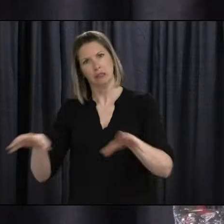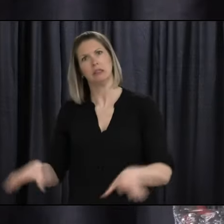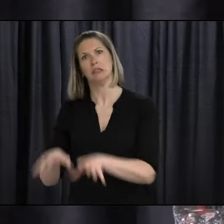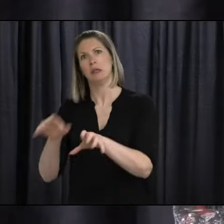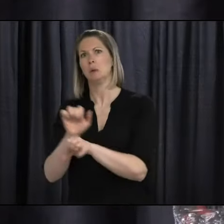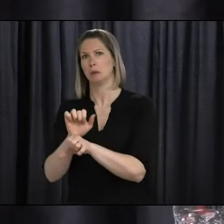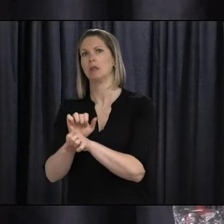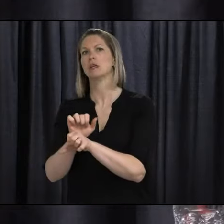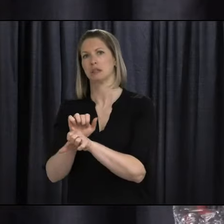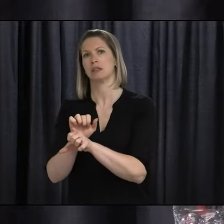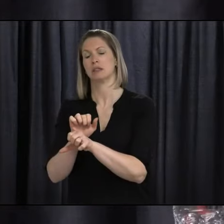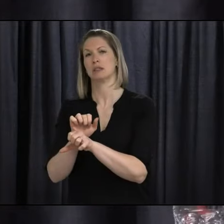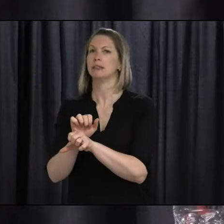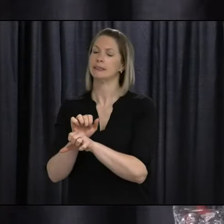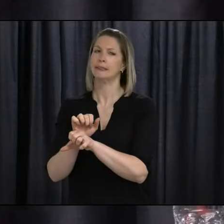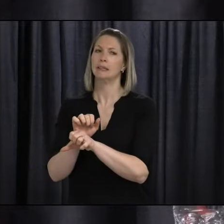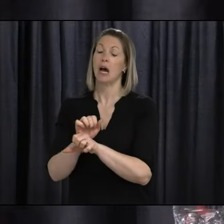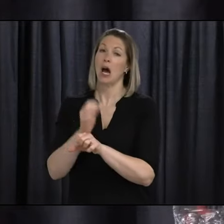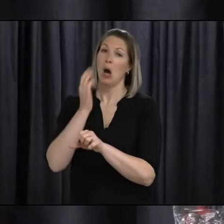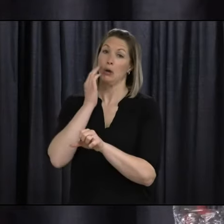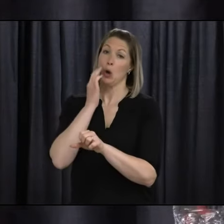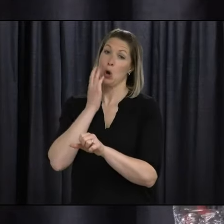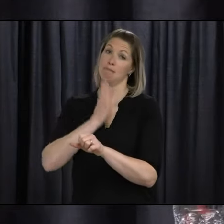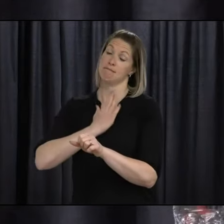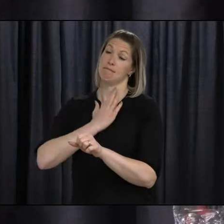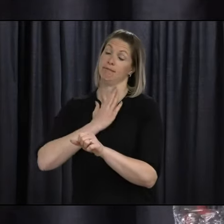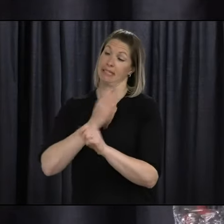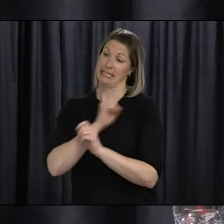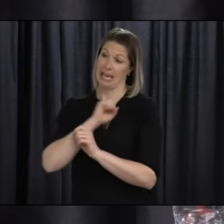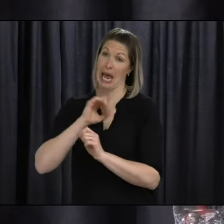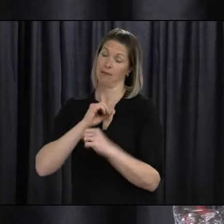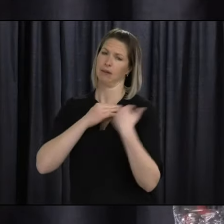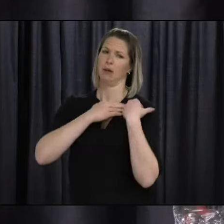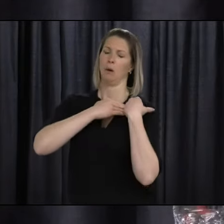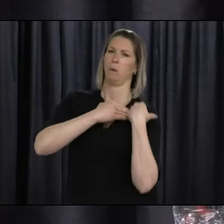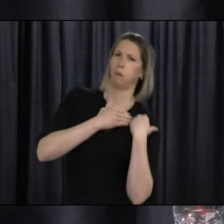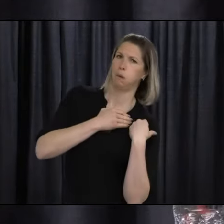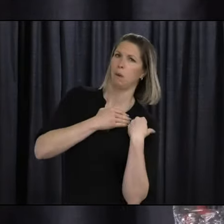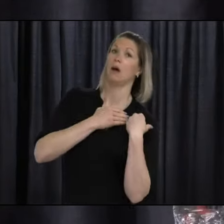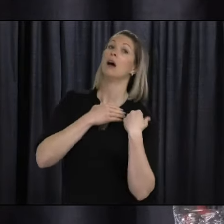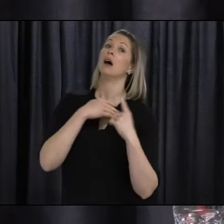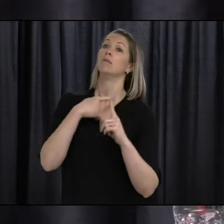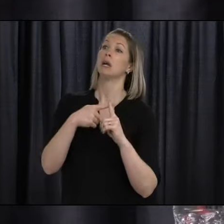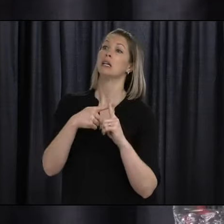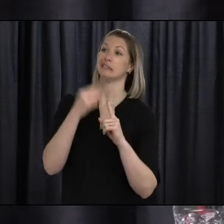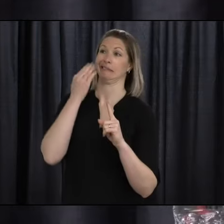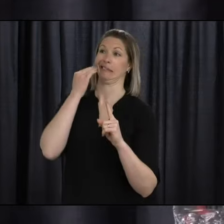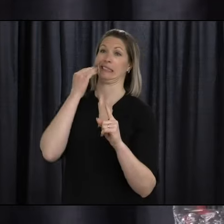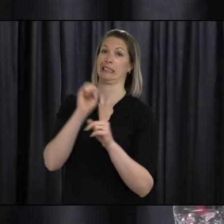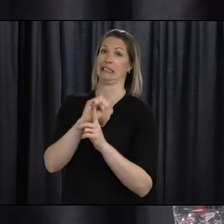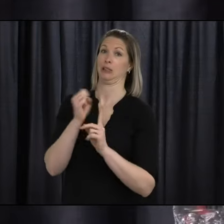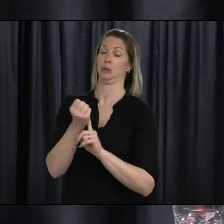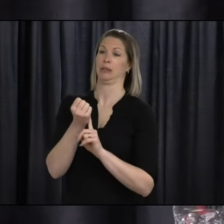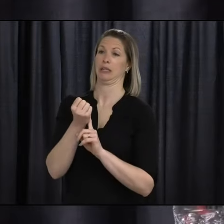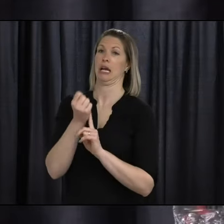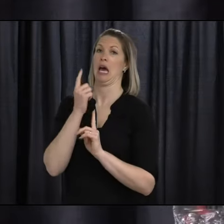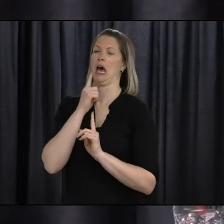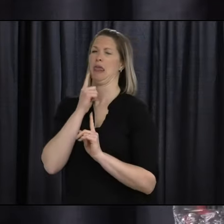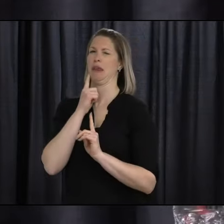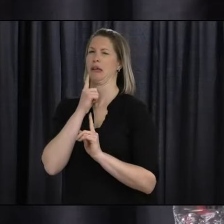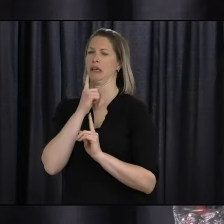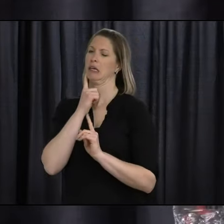Unfortunately, I think with some of the workload and some of the situations that have arisen, I think tempers have maybe